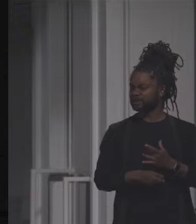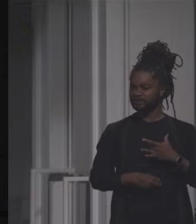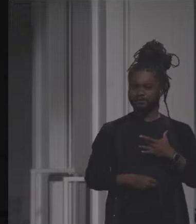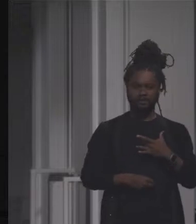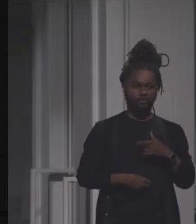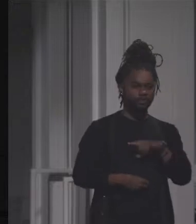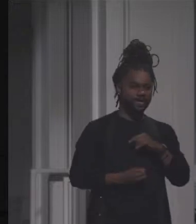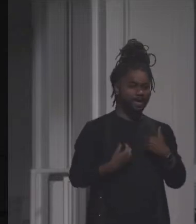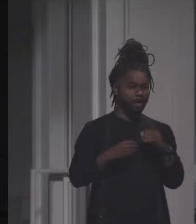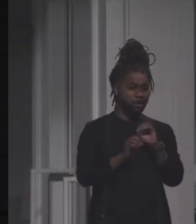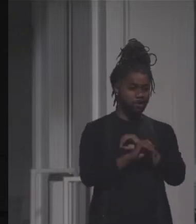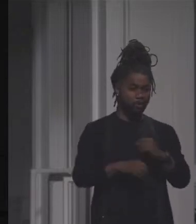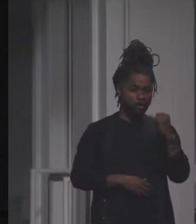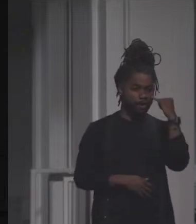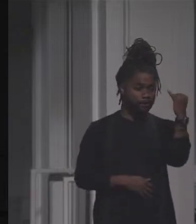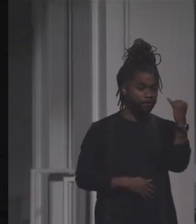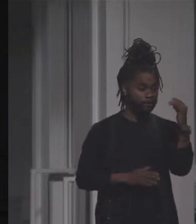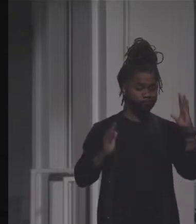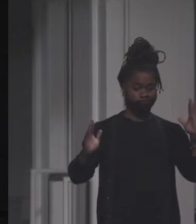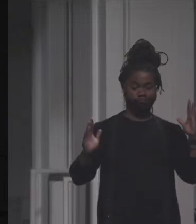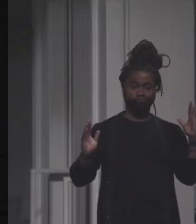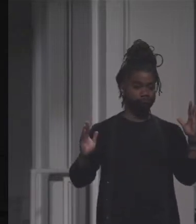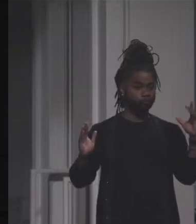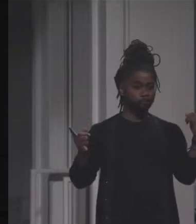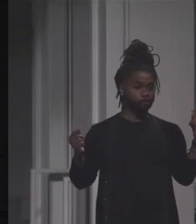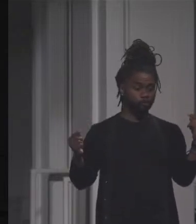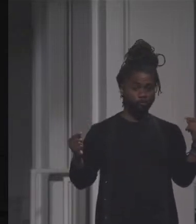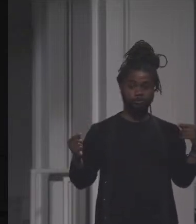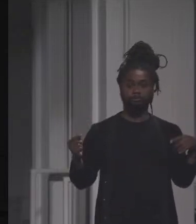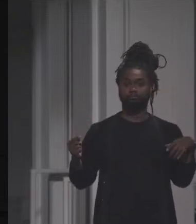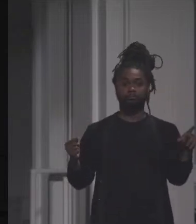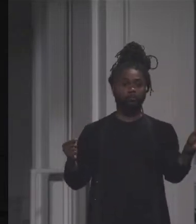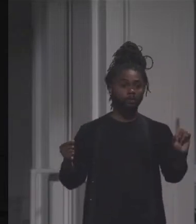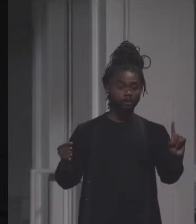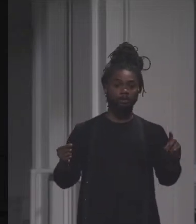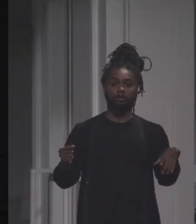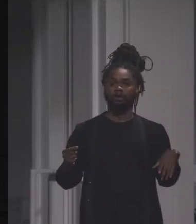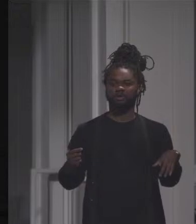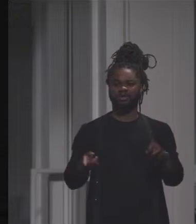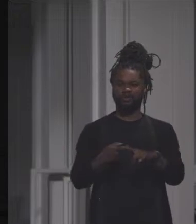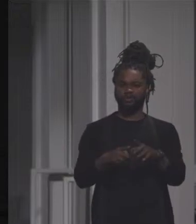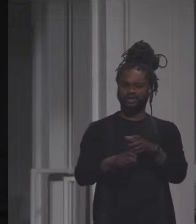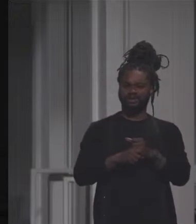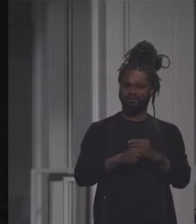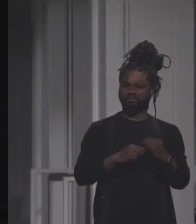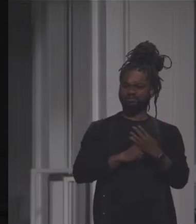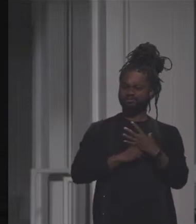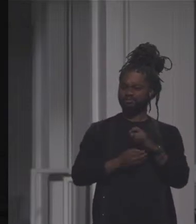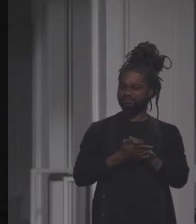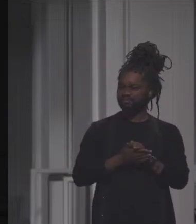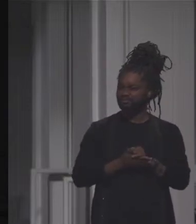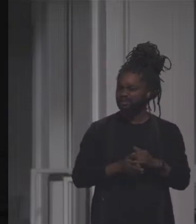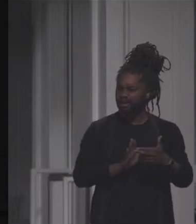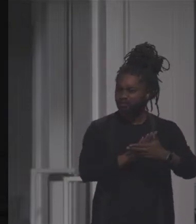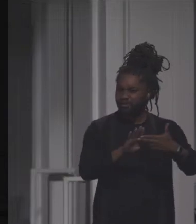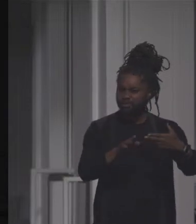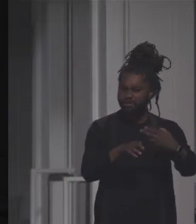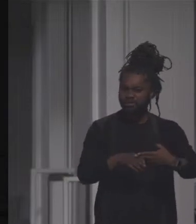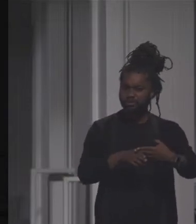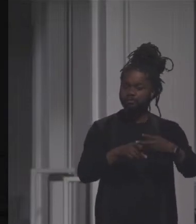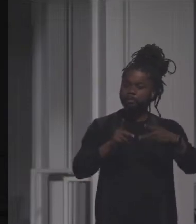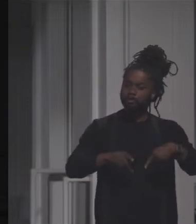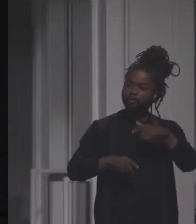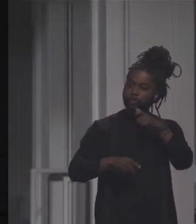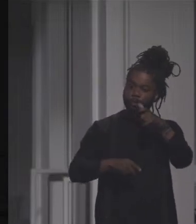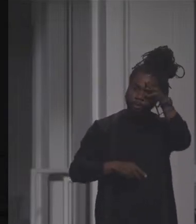no idea where she was or what she was doing to gain this reputation as someone for hard men